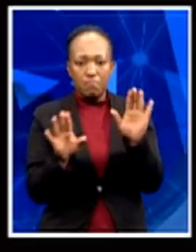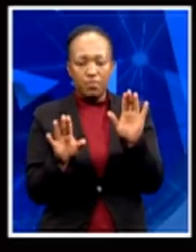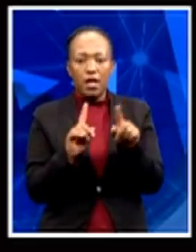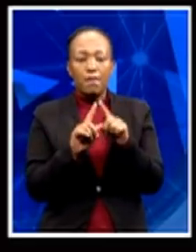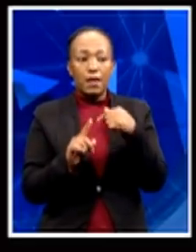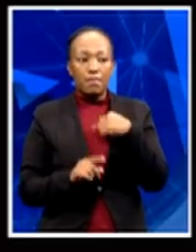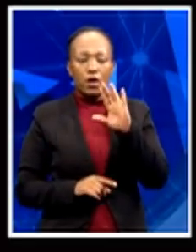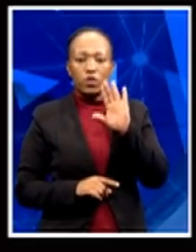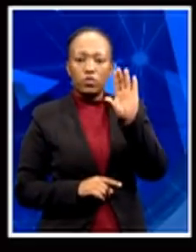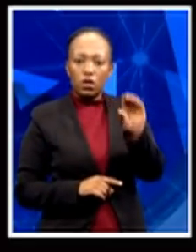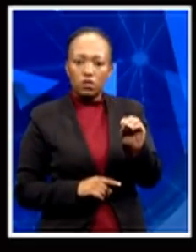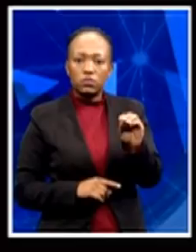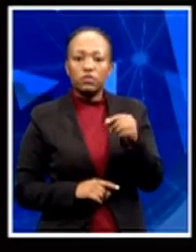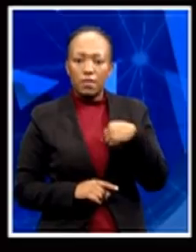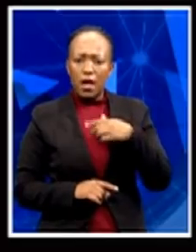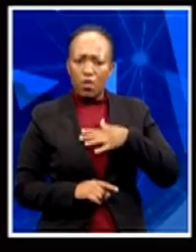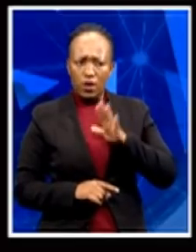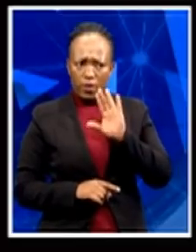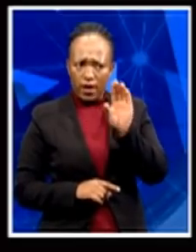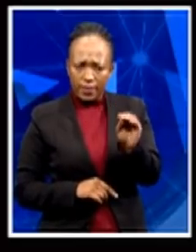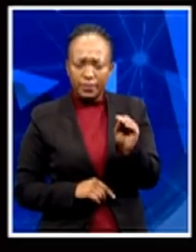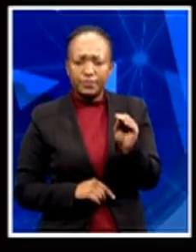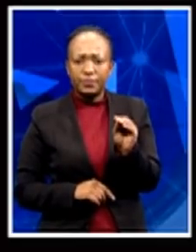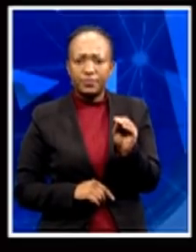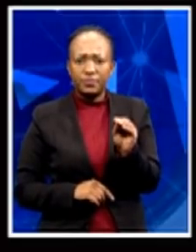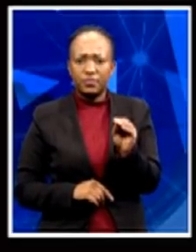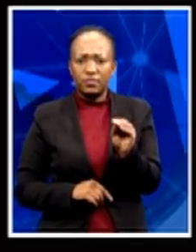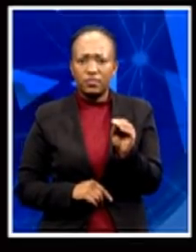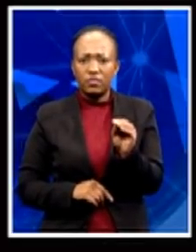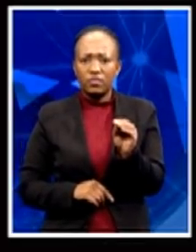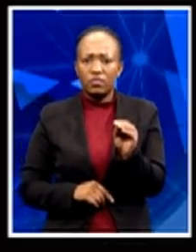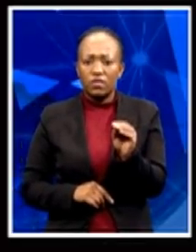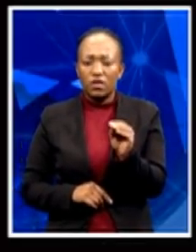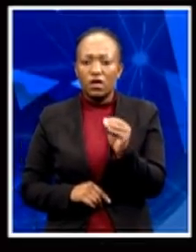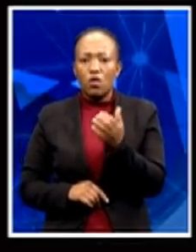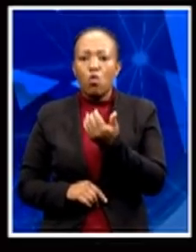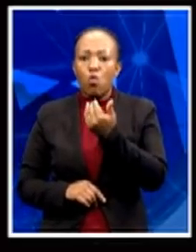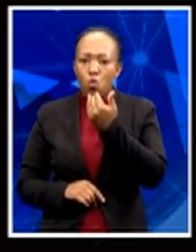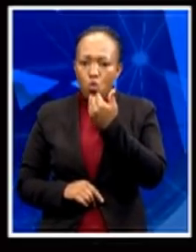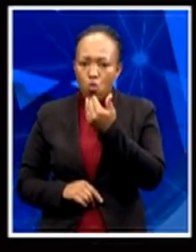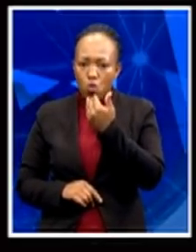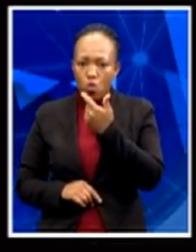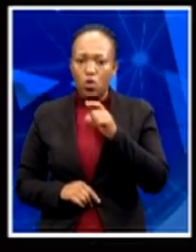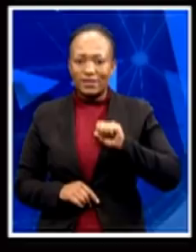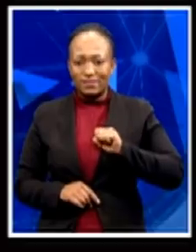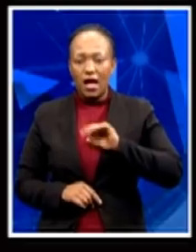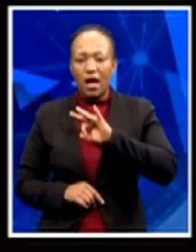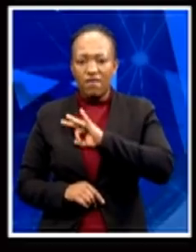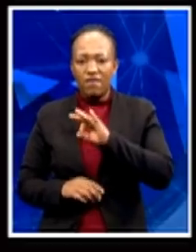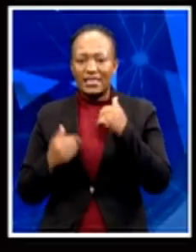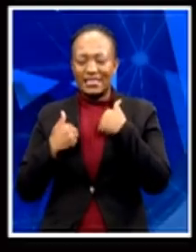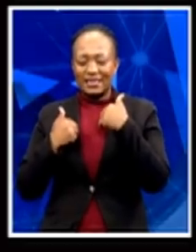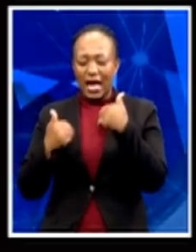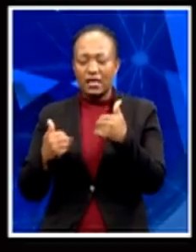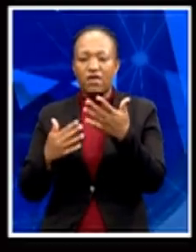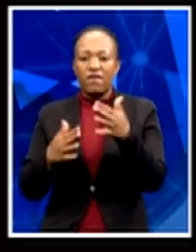was, who exactly were the officials that started and concluded this thing? And that, I